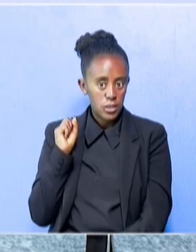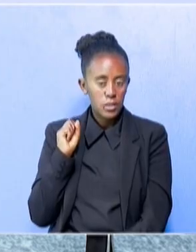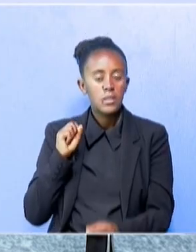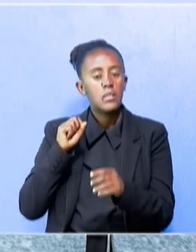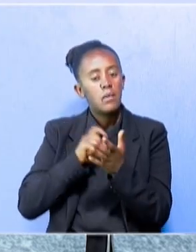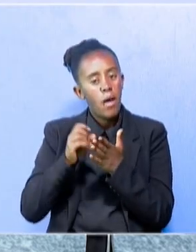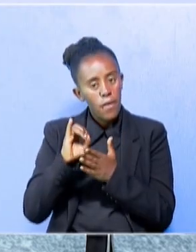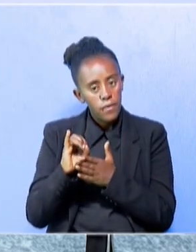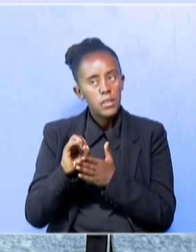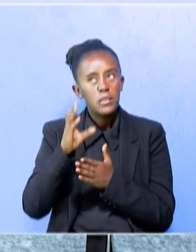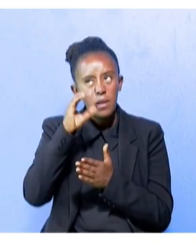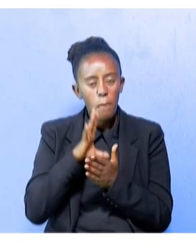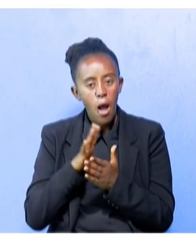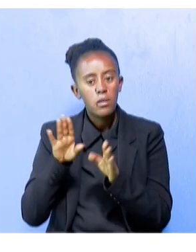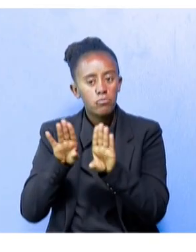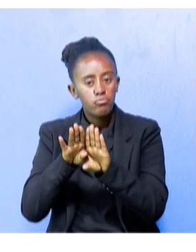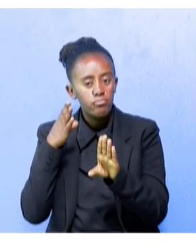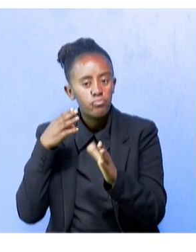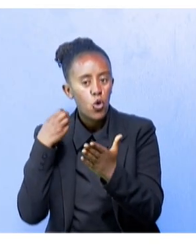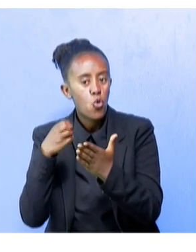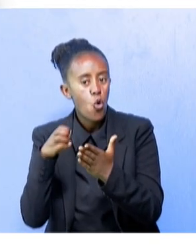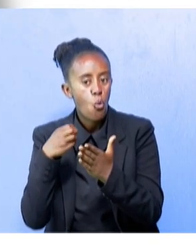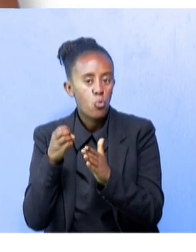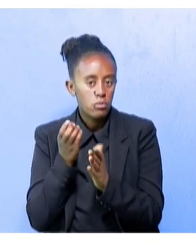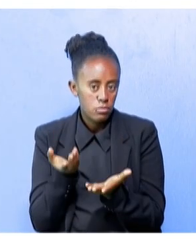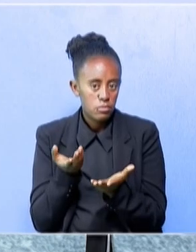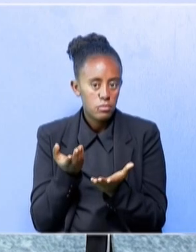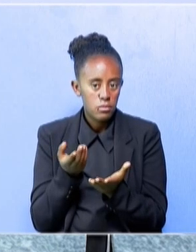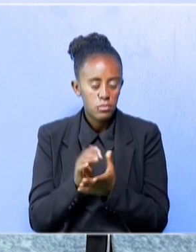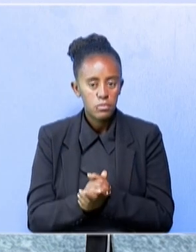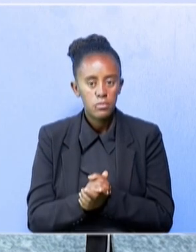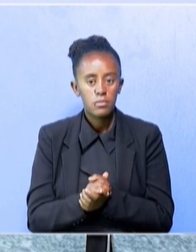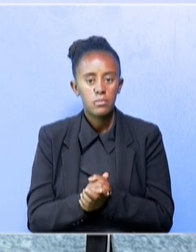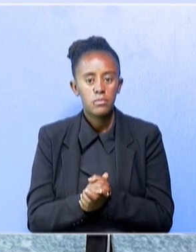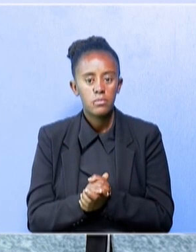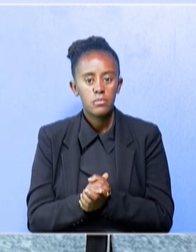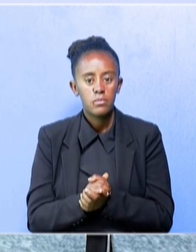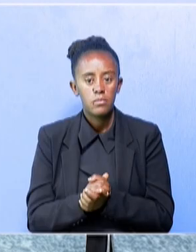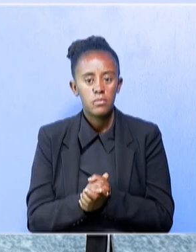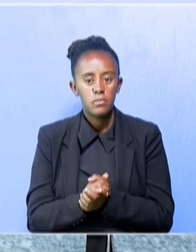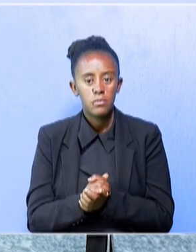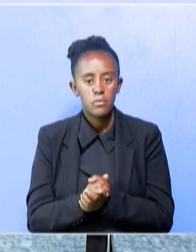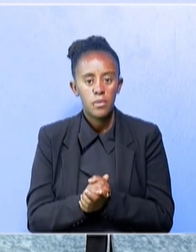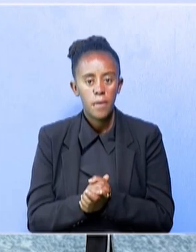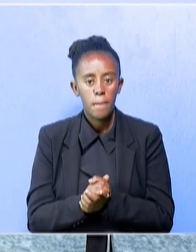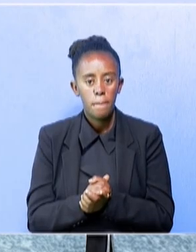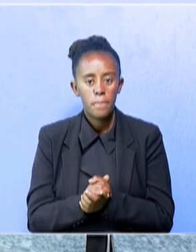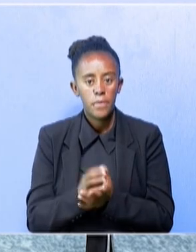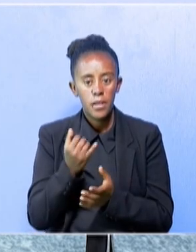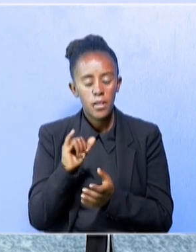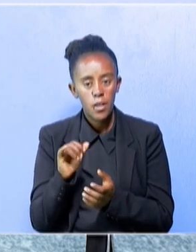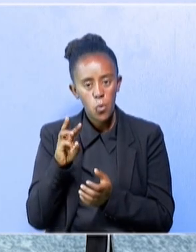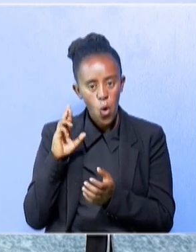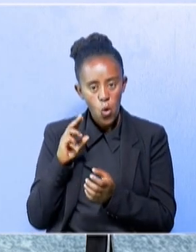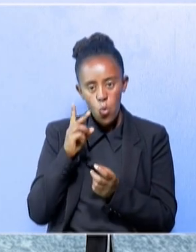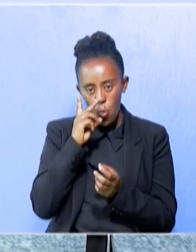at the door. And then writing is a noun, it's 84, here it is. The other one is they were watching the